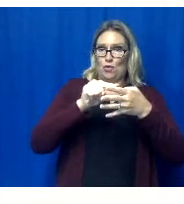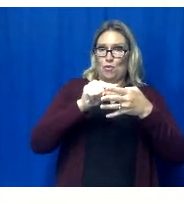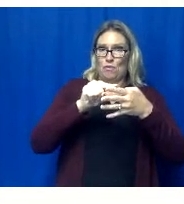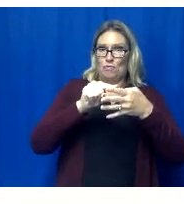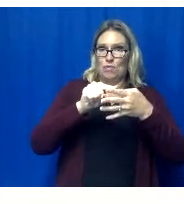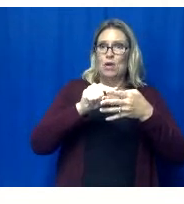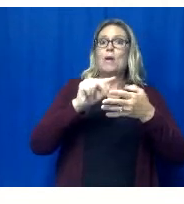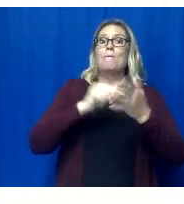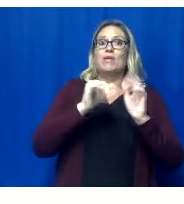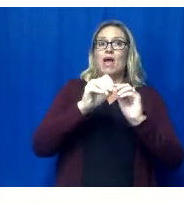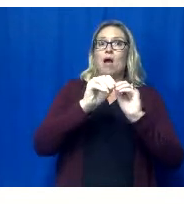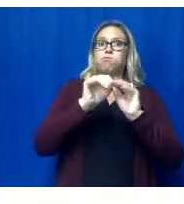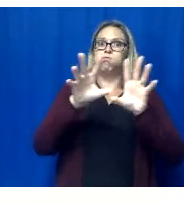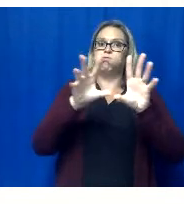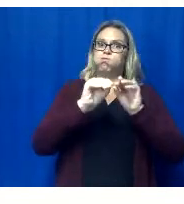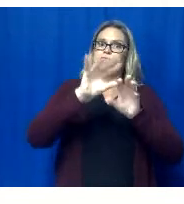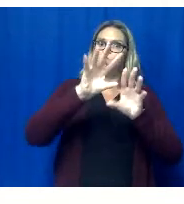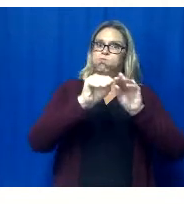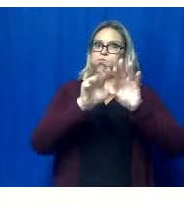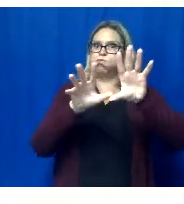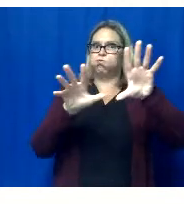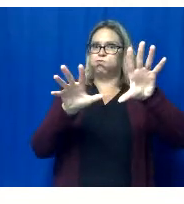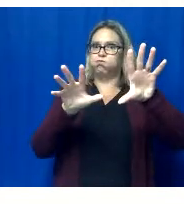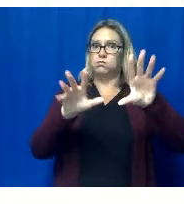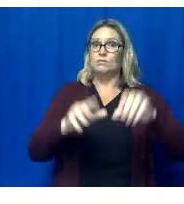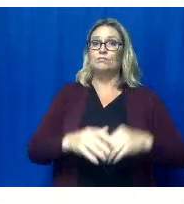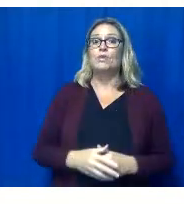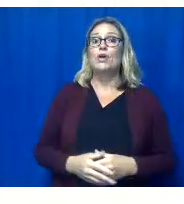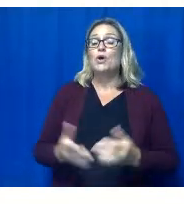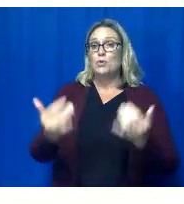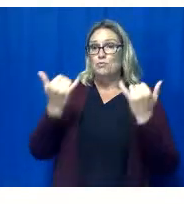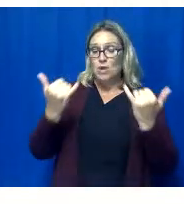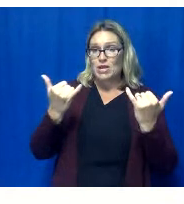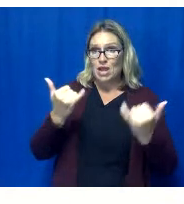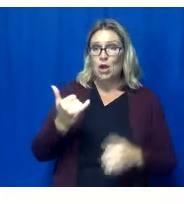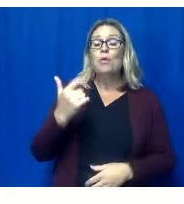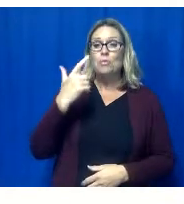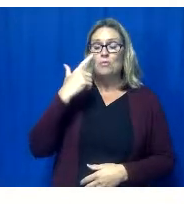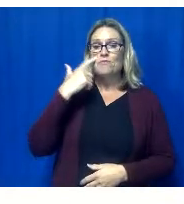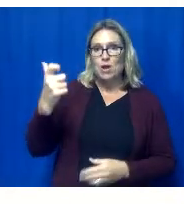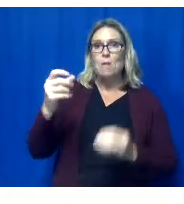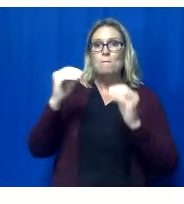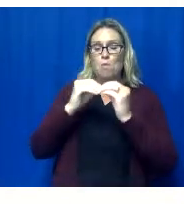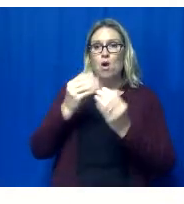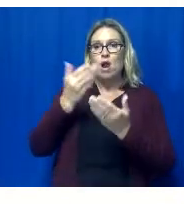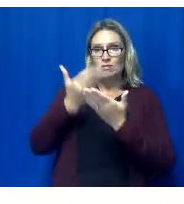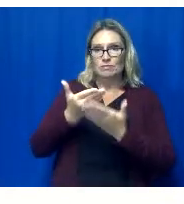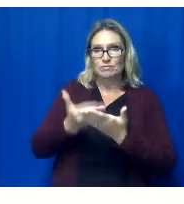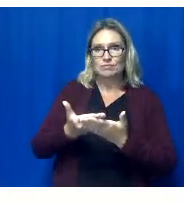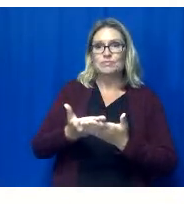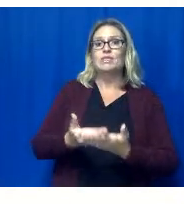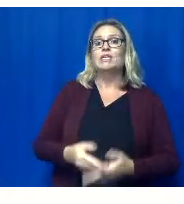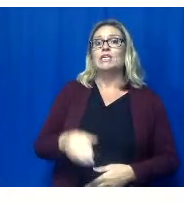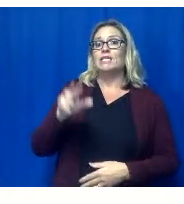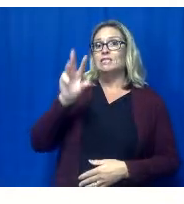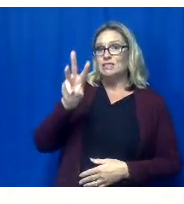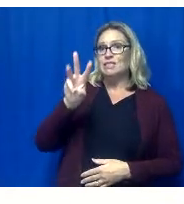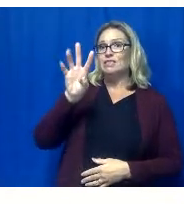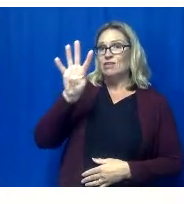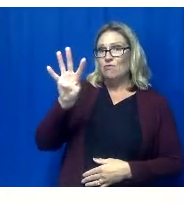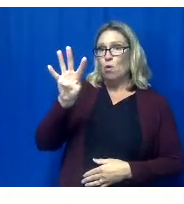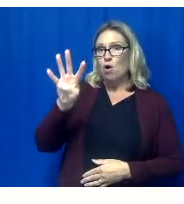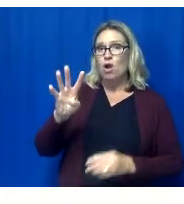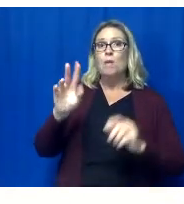individuals. To date, we have found evidence of 64 such individuals attending that